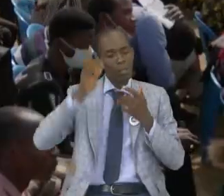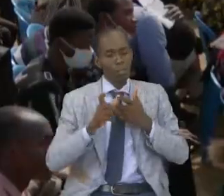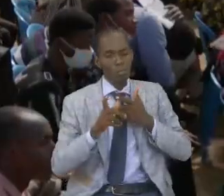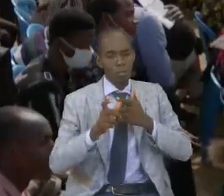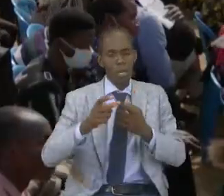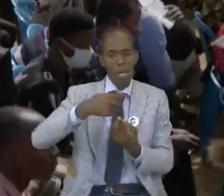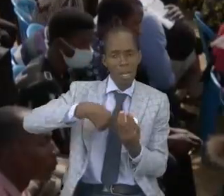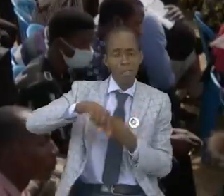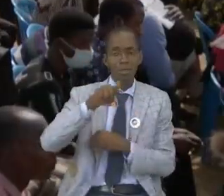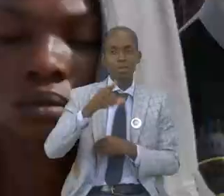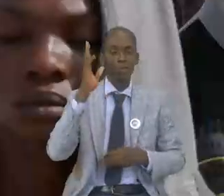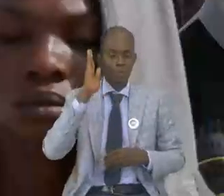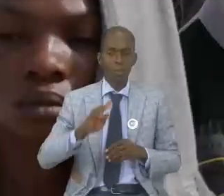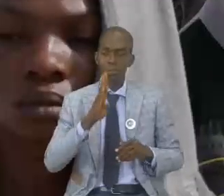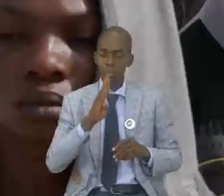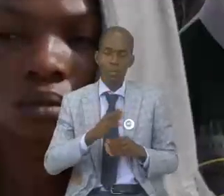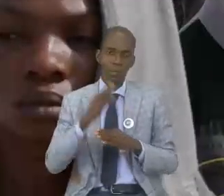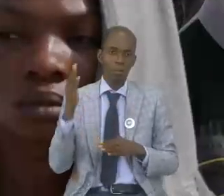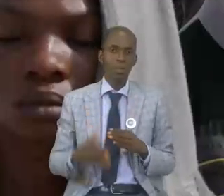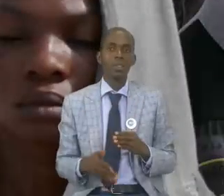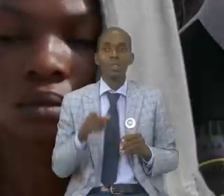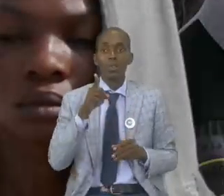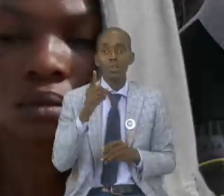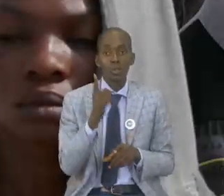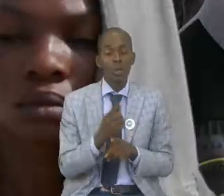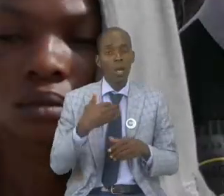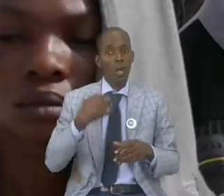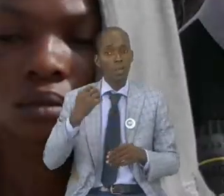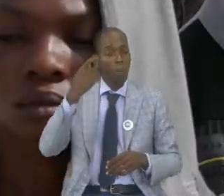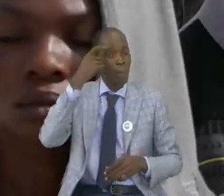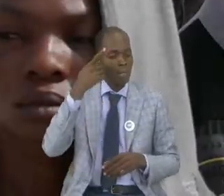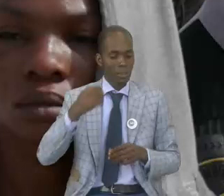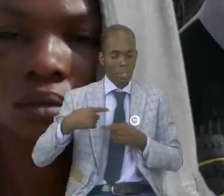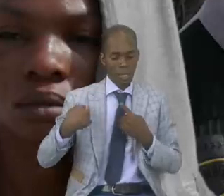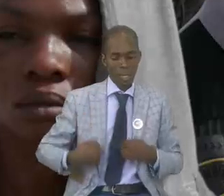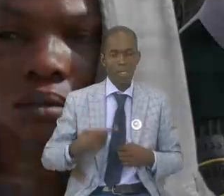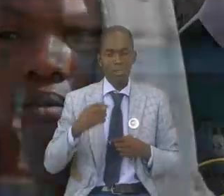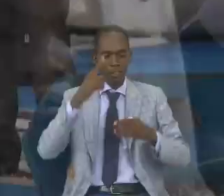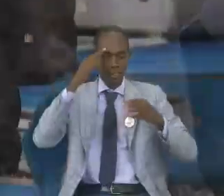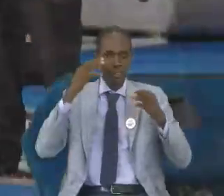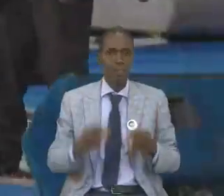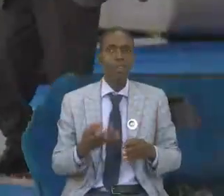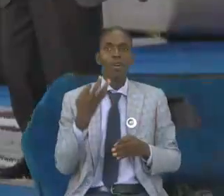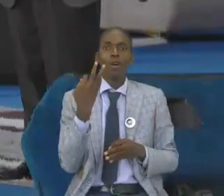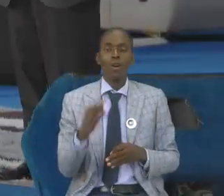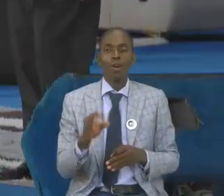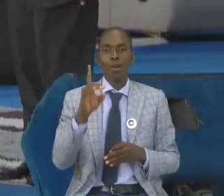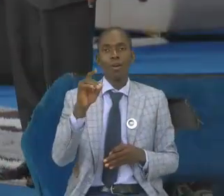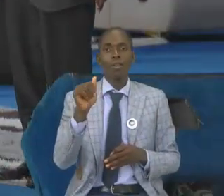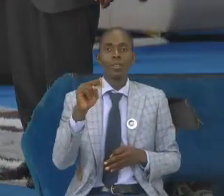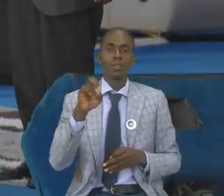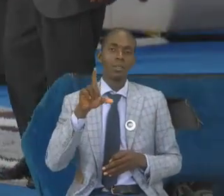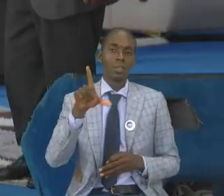you remain complete. If you just have the mind and the heart and the decision of Daniel,